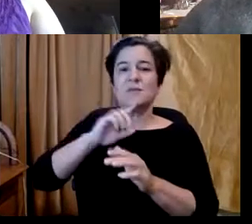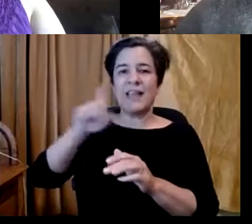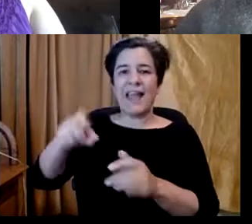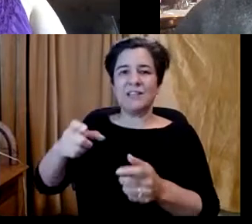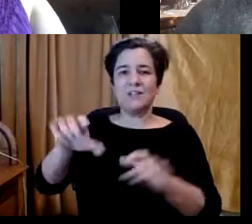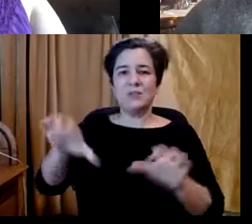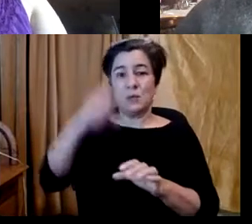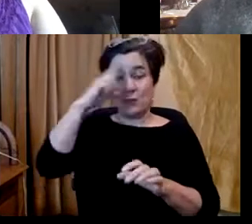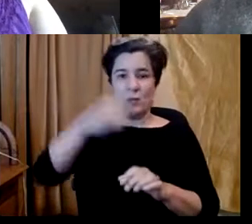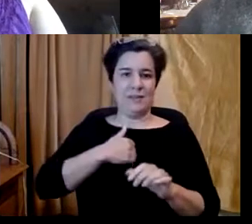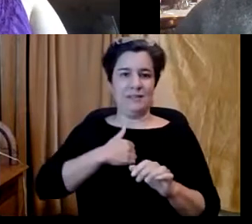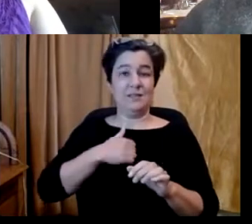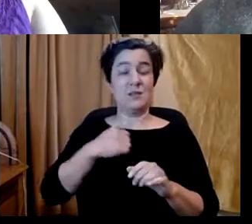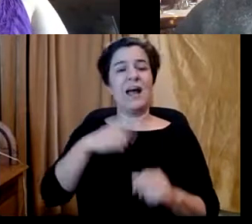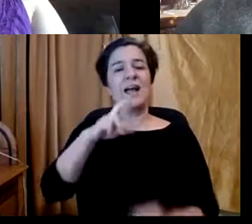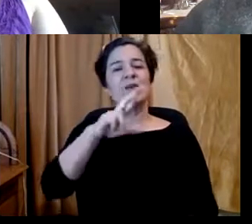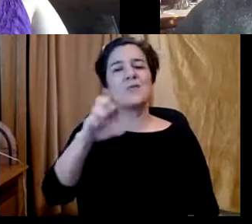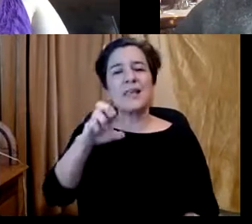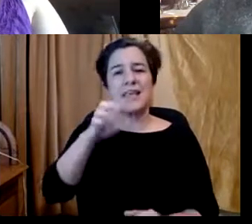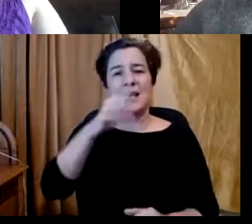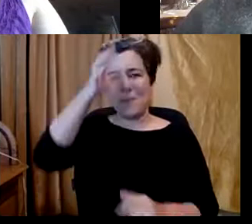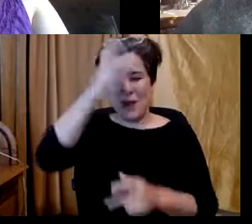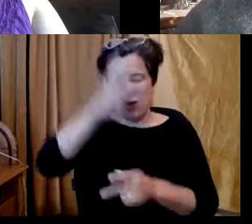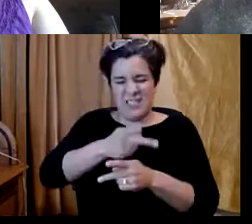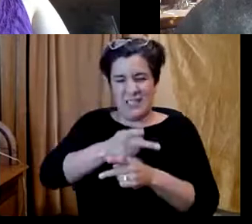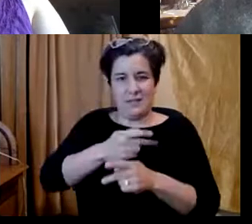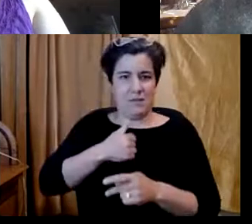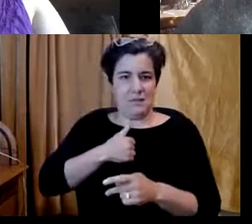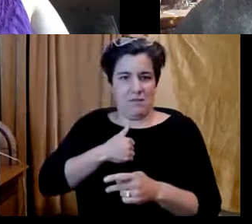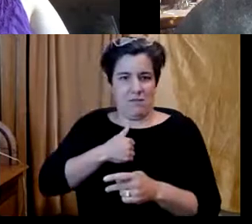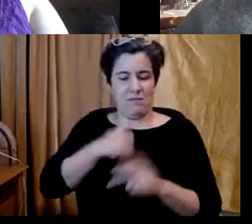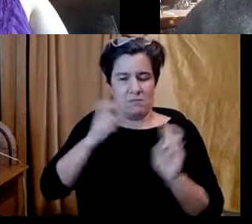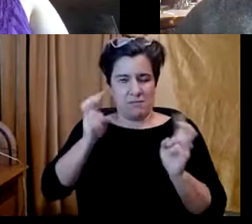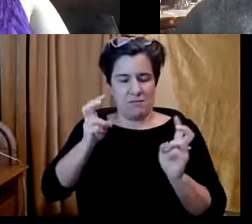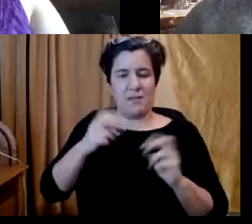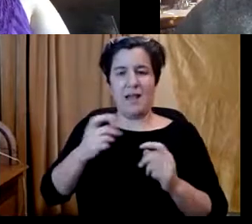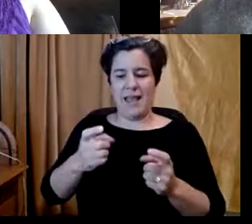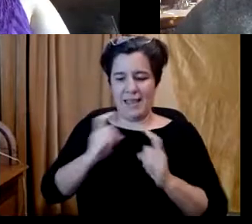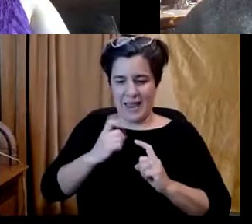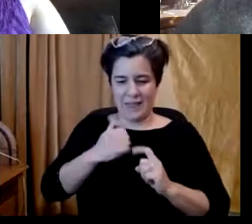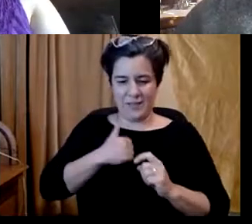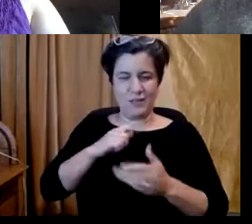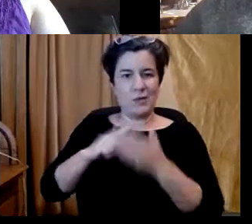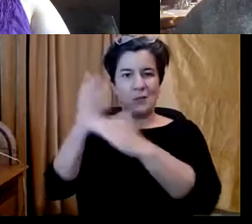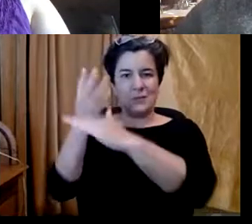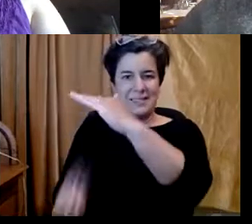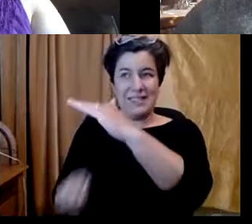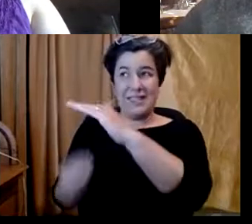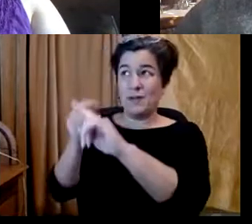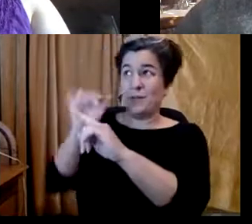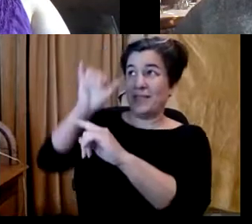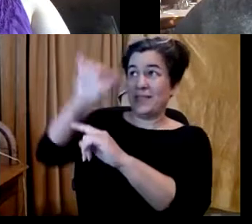what I did. It's just reparented myself. I gave myself what I was missing from